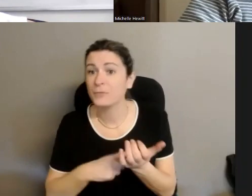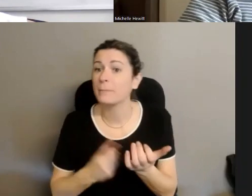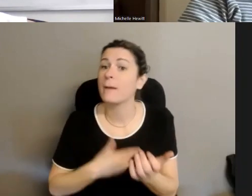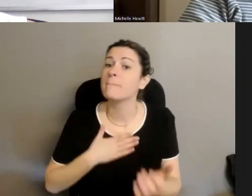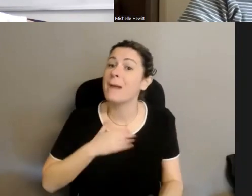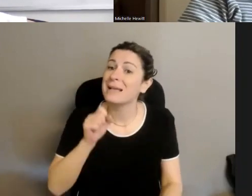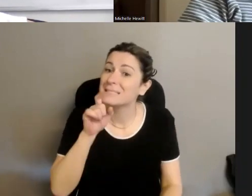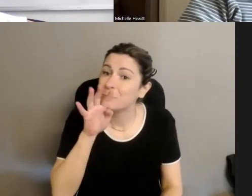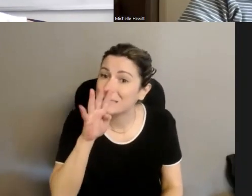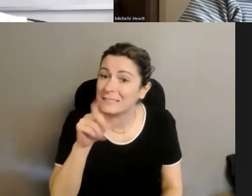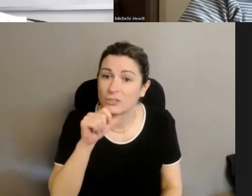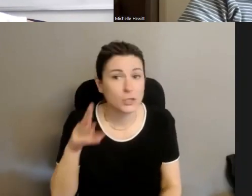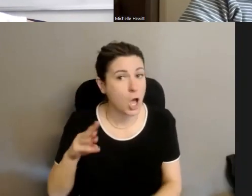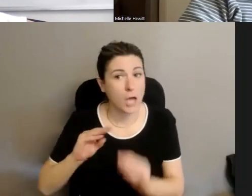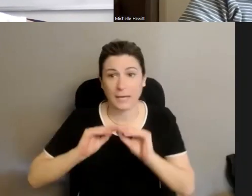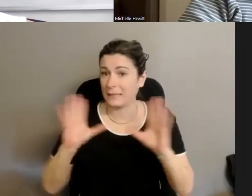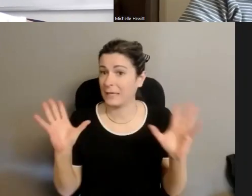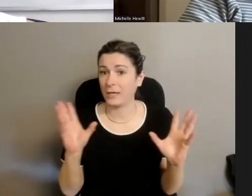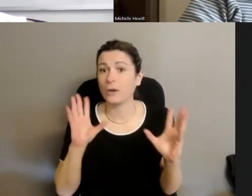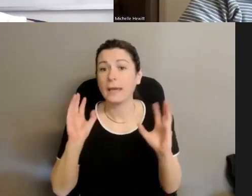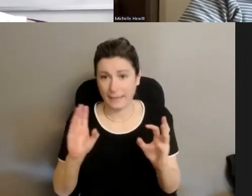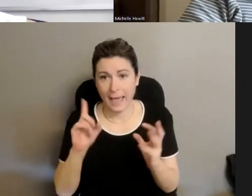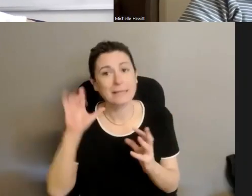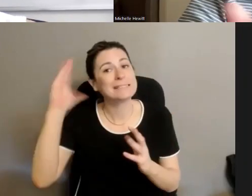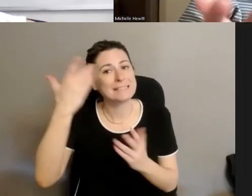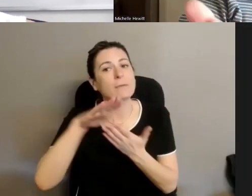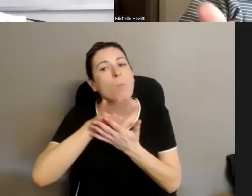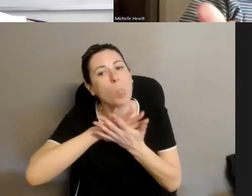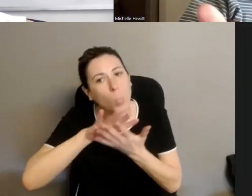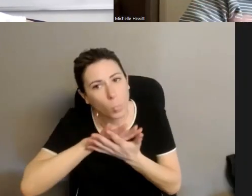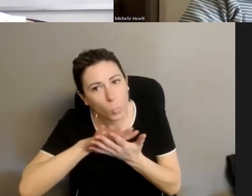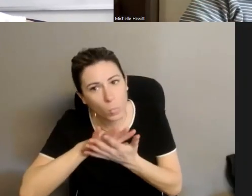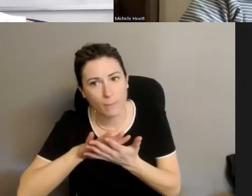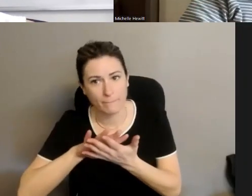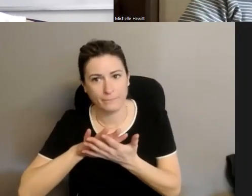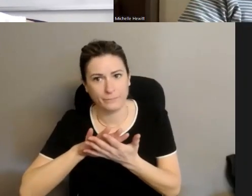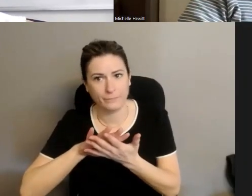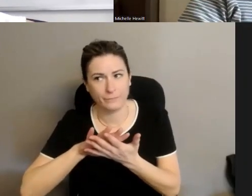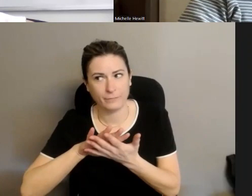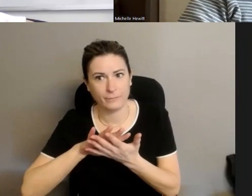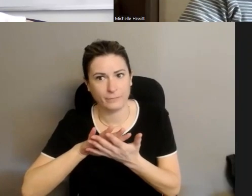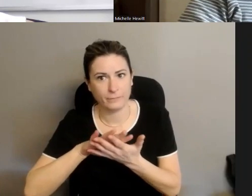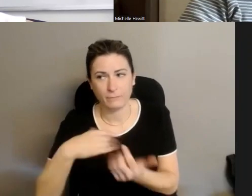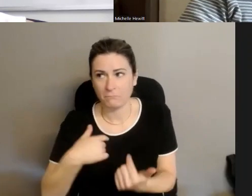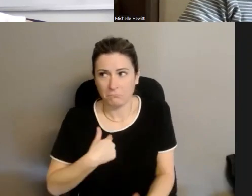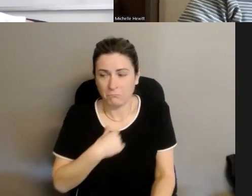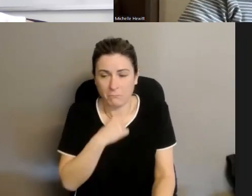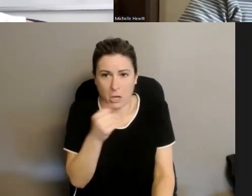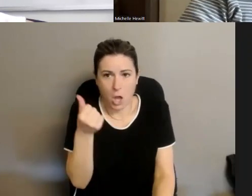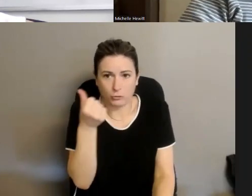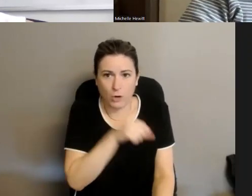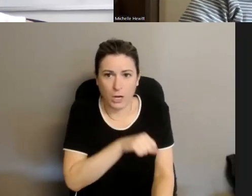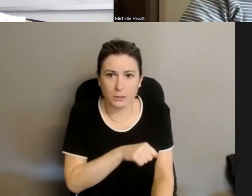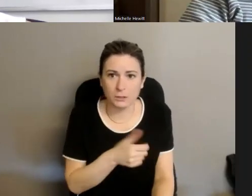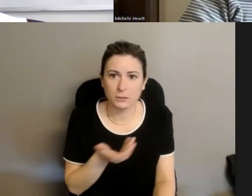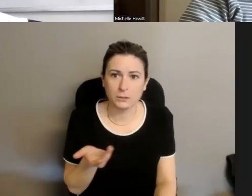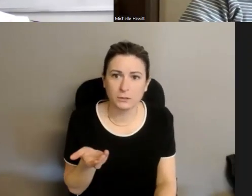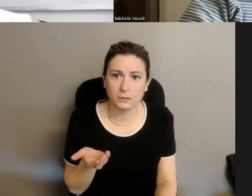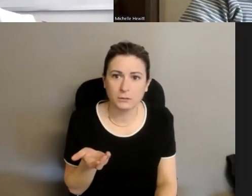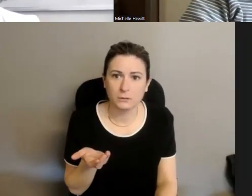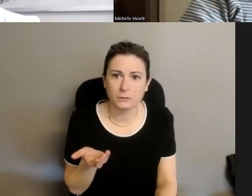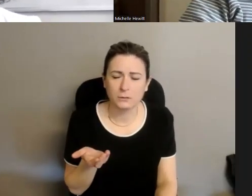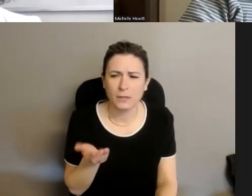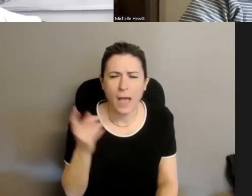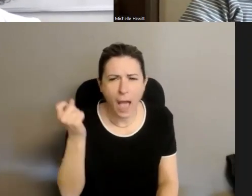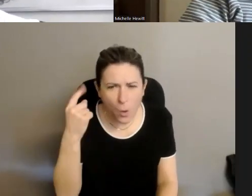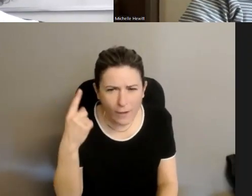to not be sober and so on. But even if we weren't, right, like even if we, there's a whole load of reasons why